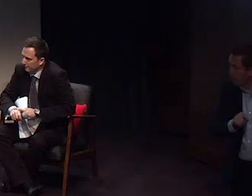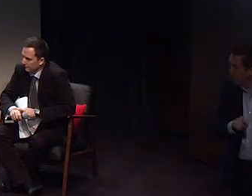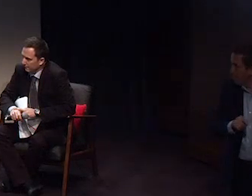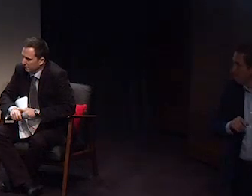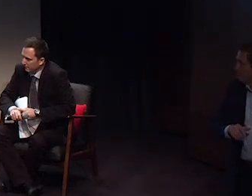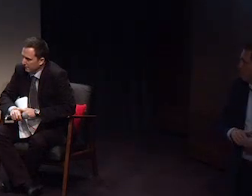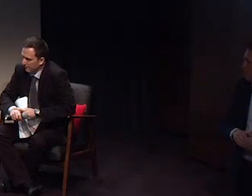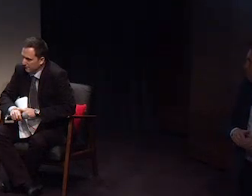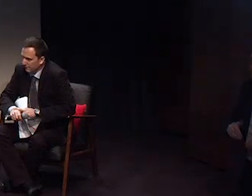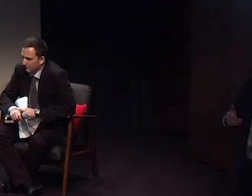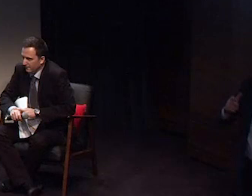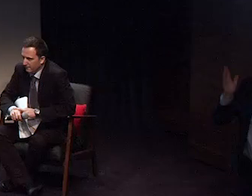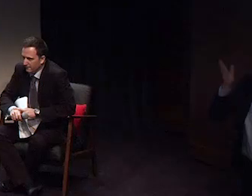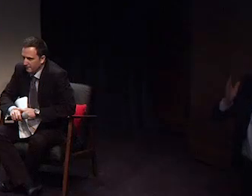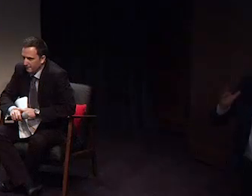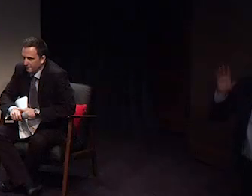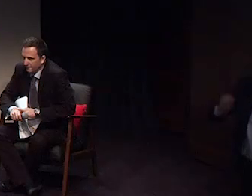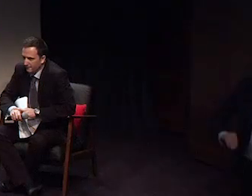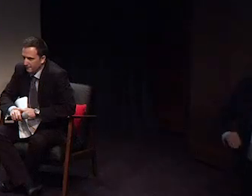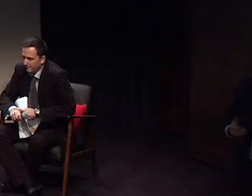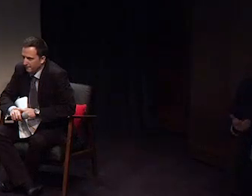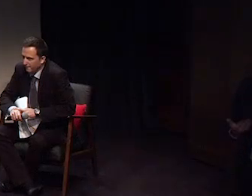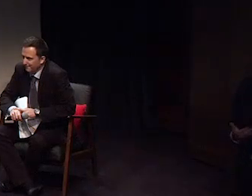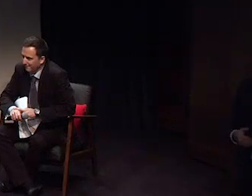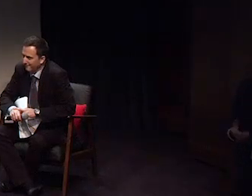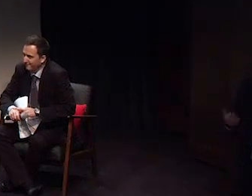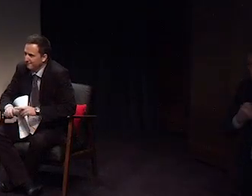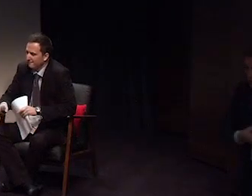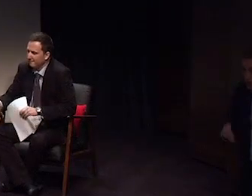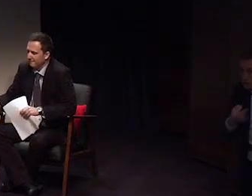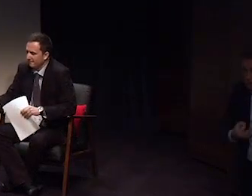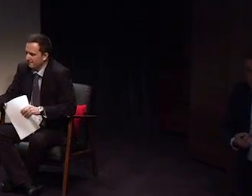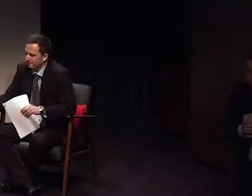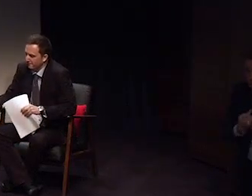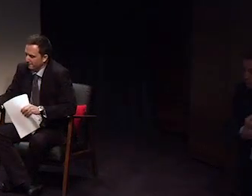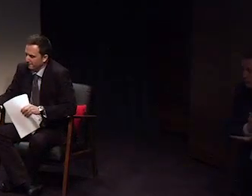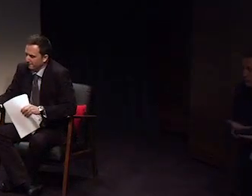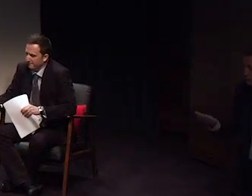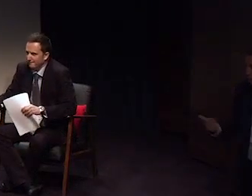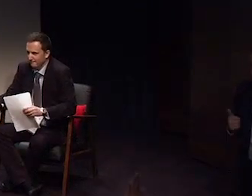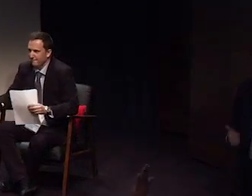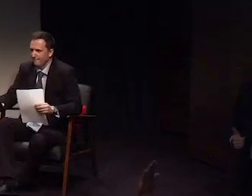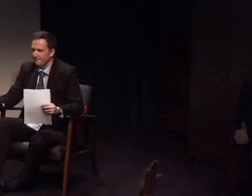is finished now. If you have some questions, please, it's your time.